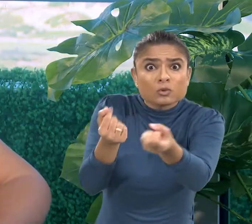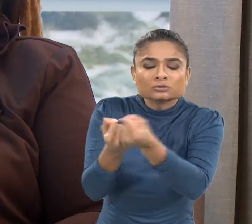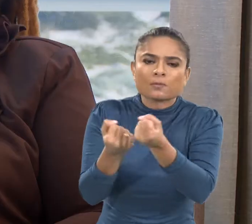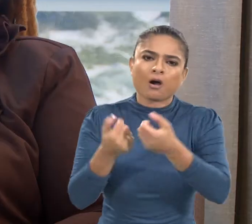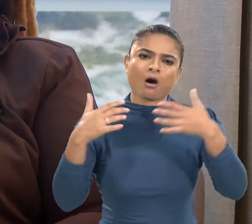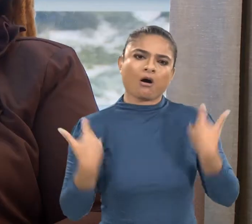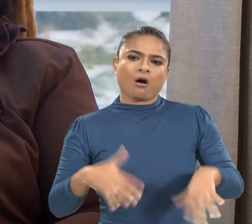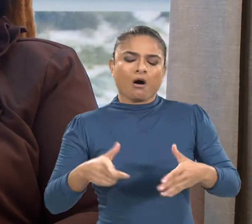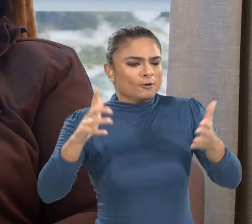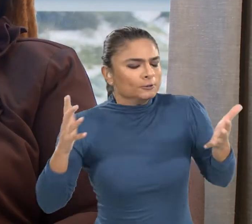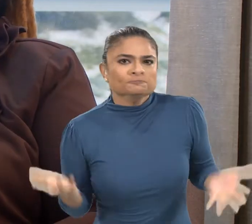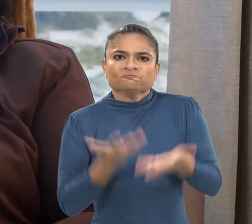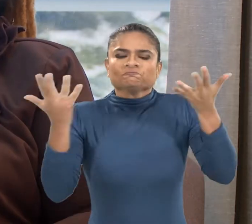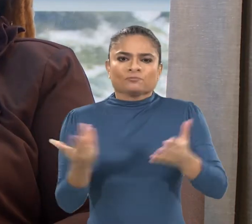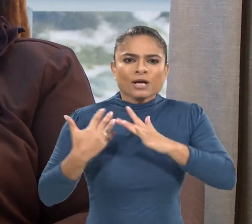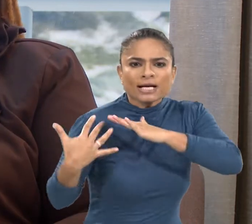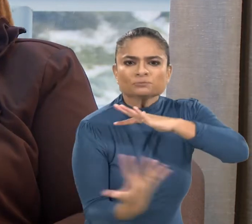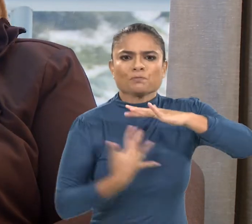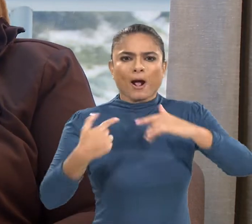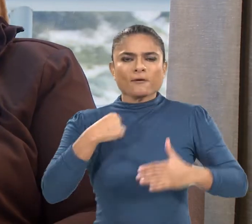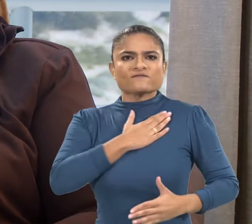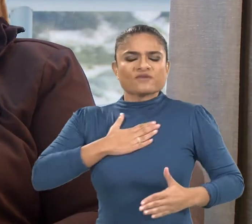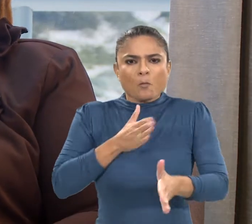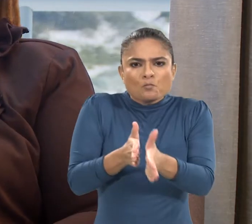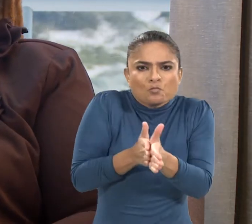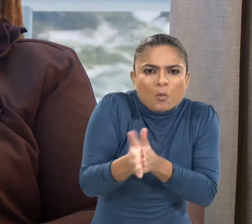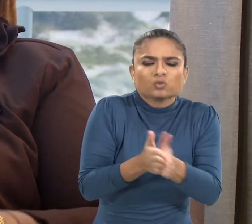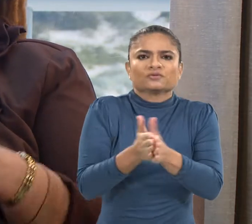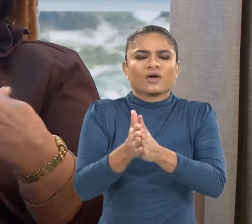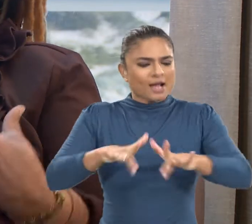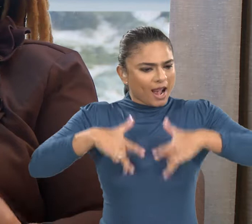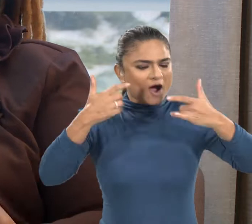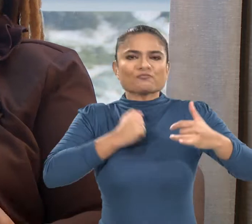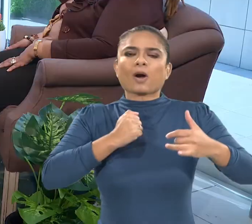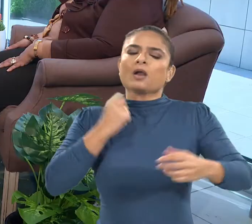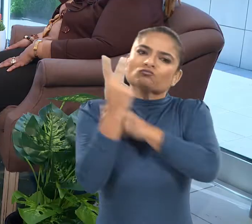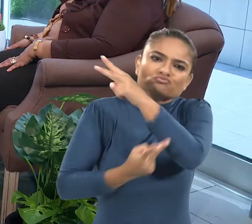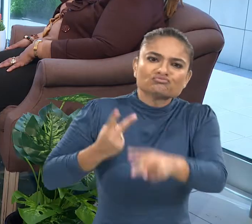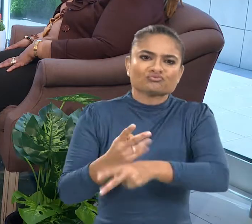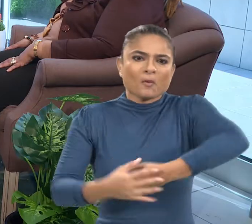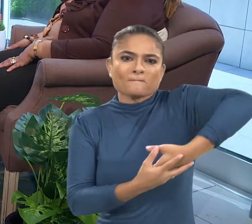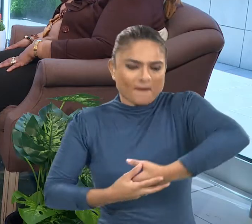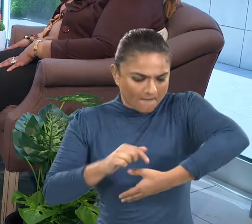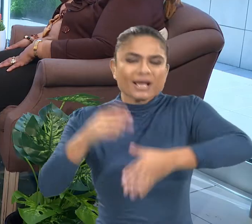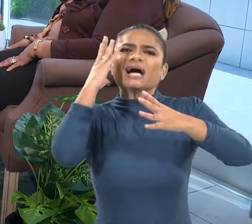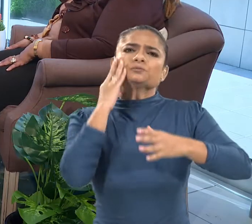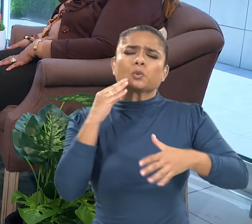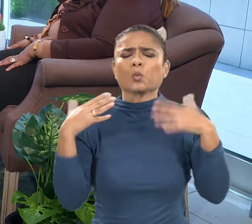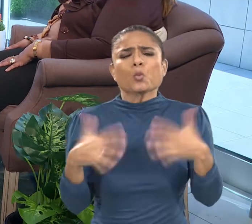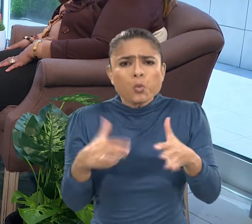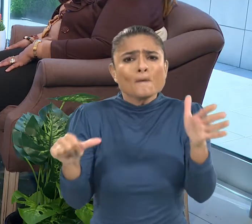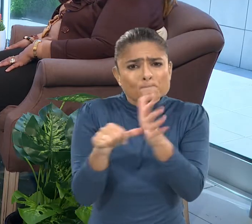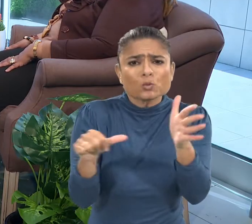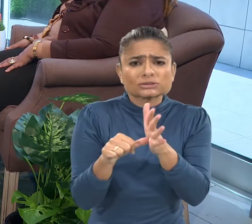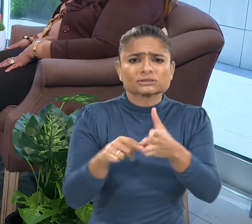support. They uplift me, they inspired me, they motivate me, they give me a new mindset. And in your experience, how important